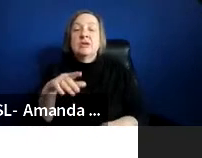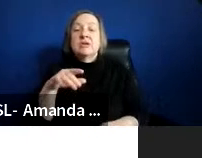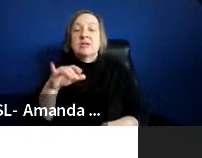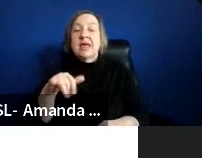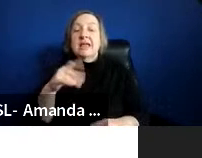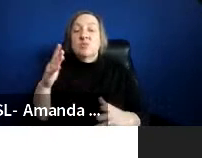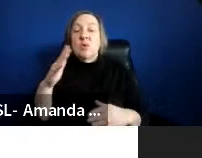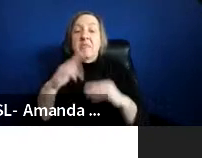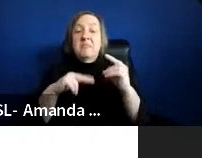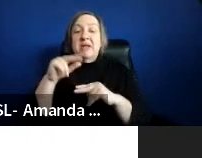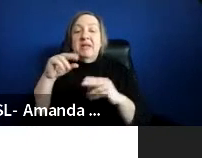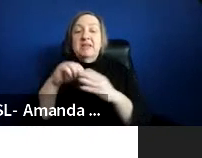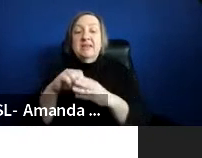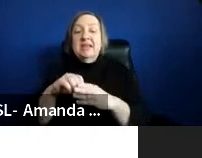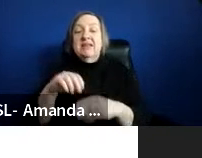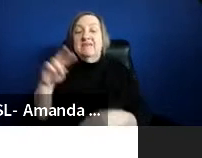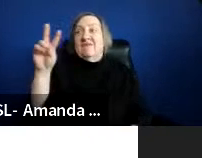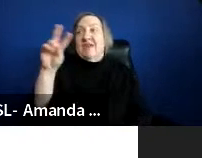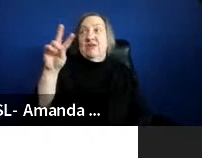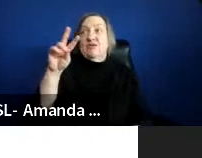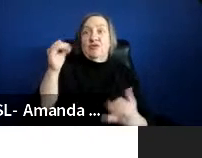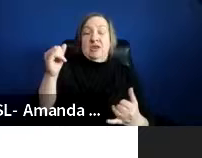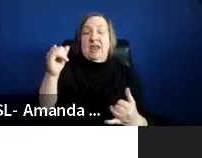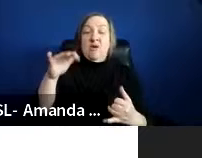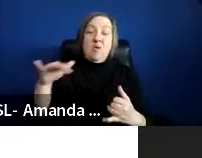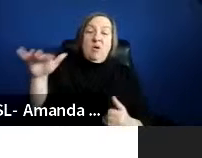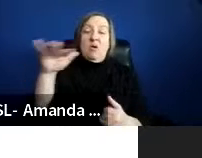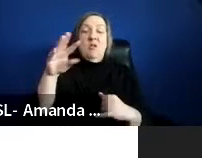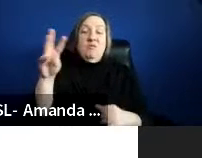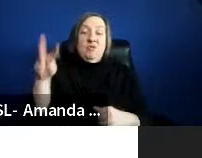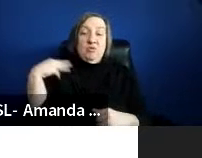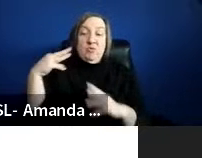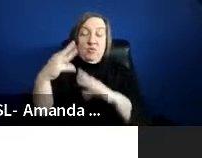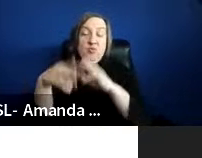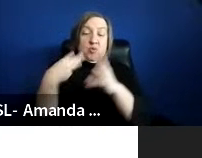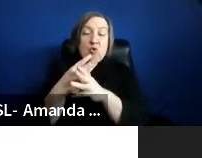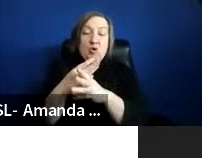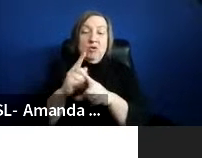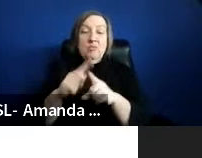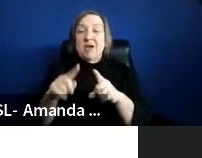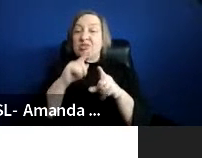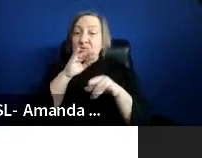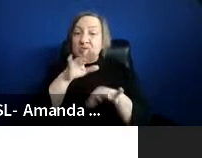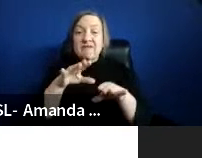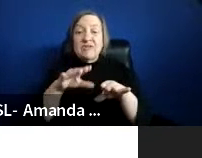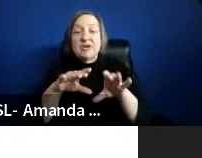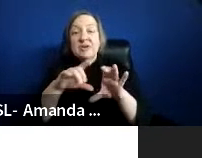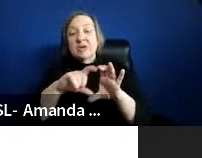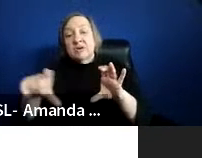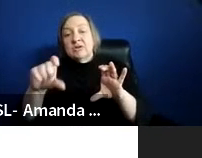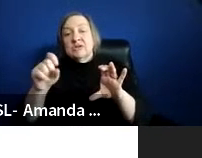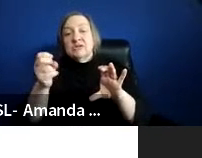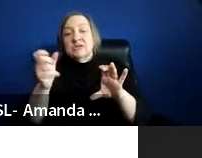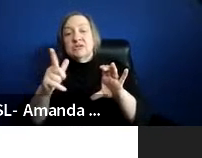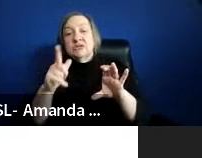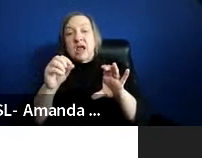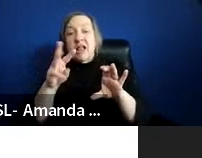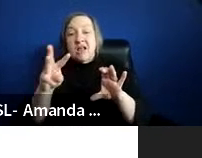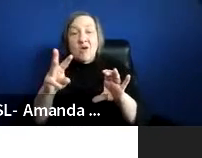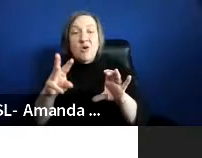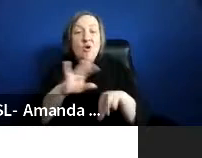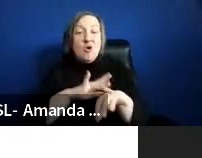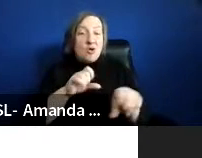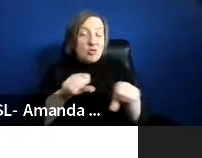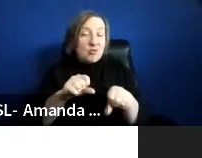up in Vancouver right now. There's being built all over the world. The river is very shallow. It's much more earthquake resistant and much